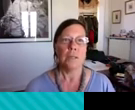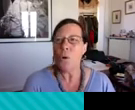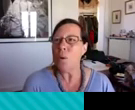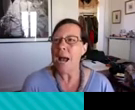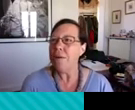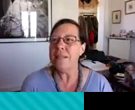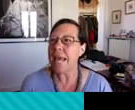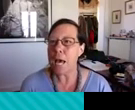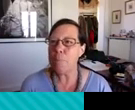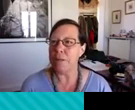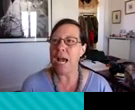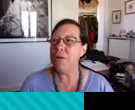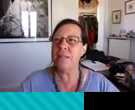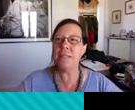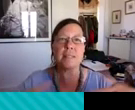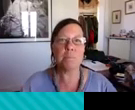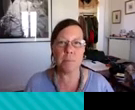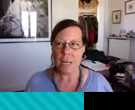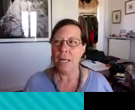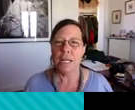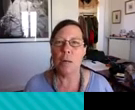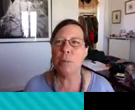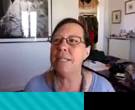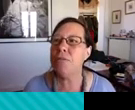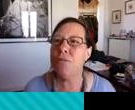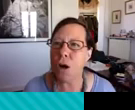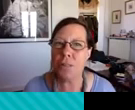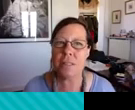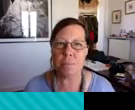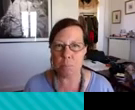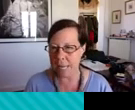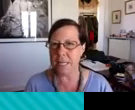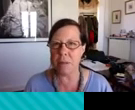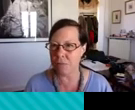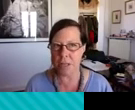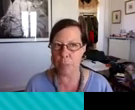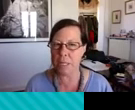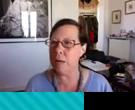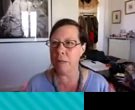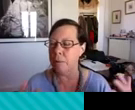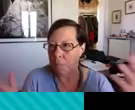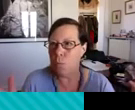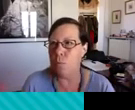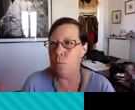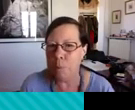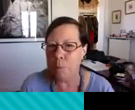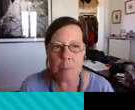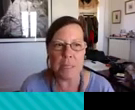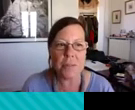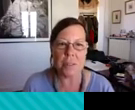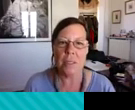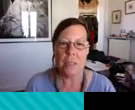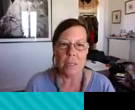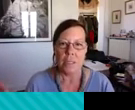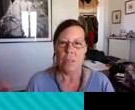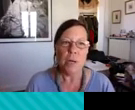So how did this happen? How did this completely false pandemic video become a